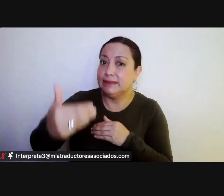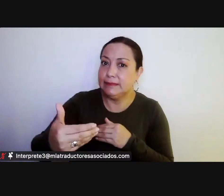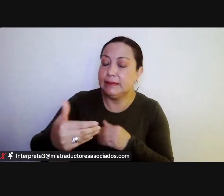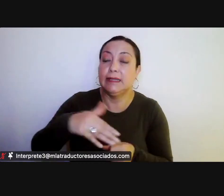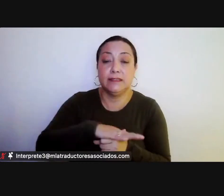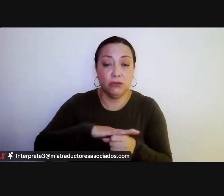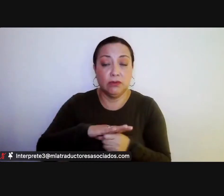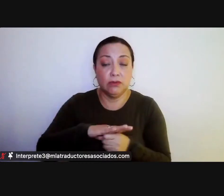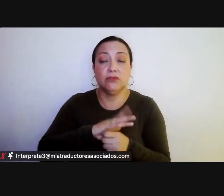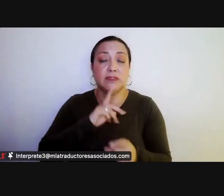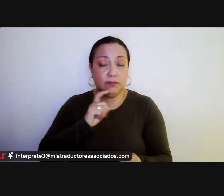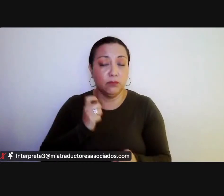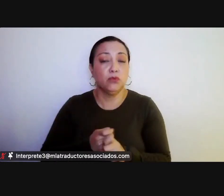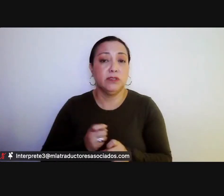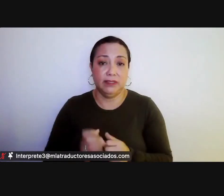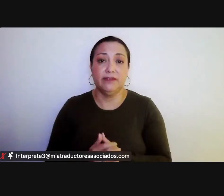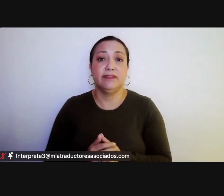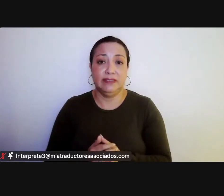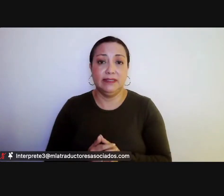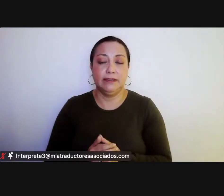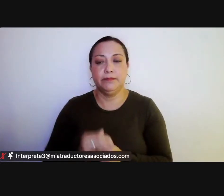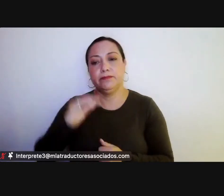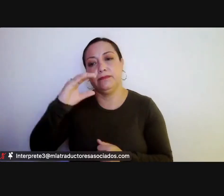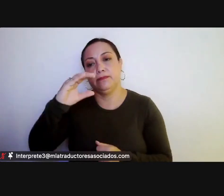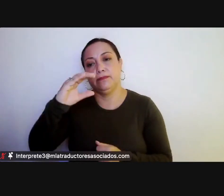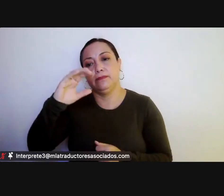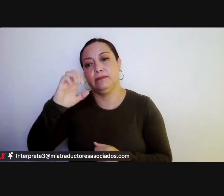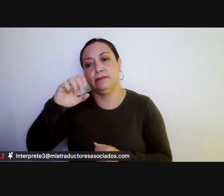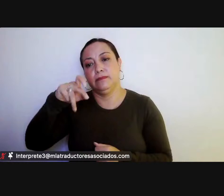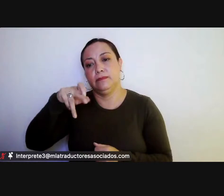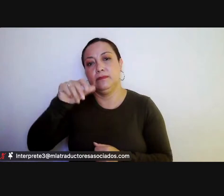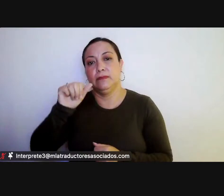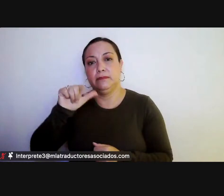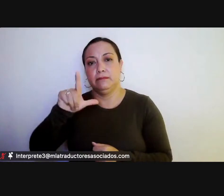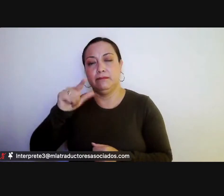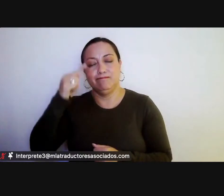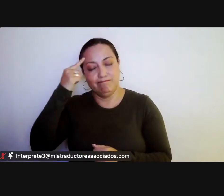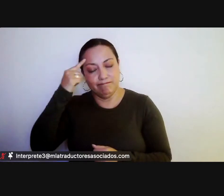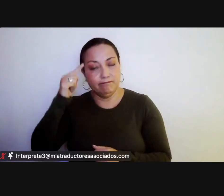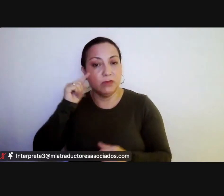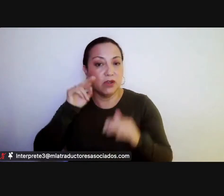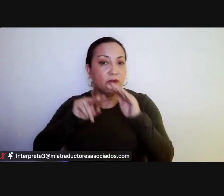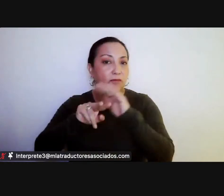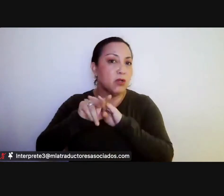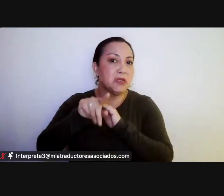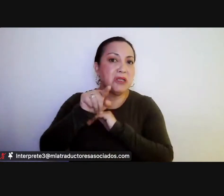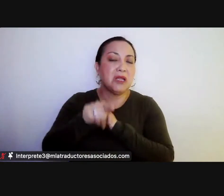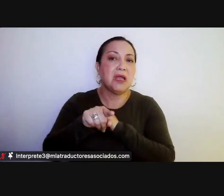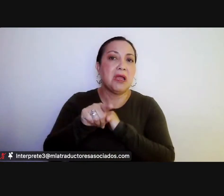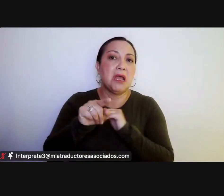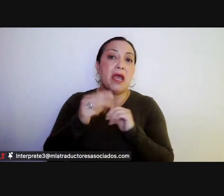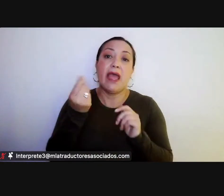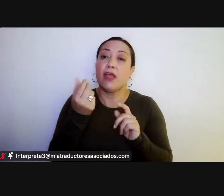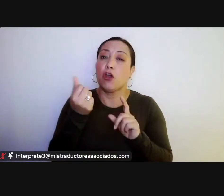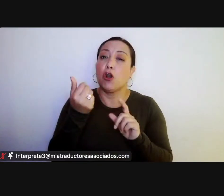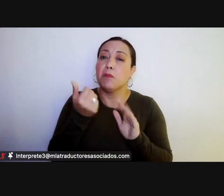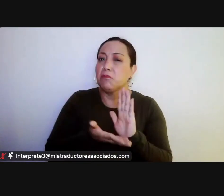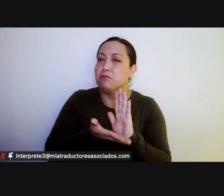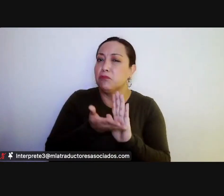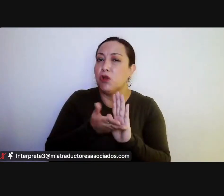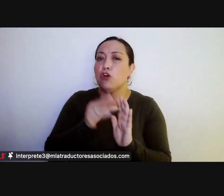very complex. The CEPAL has calculated for next year an economic growth